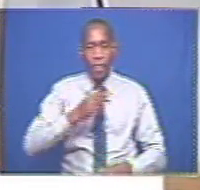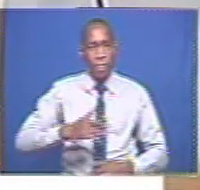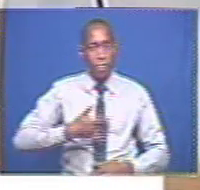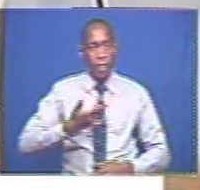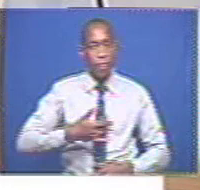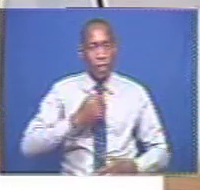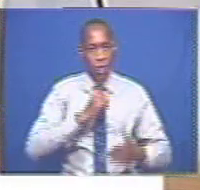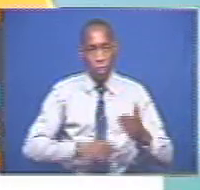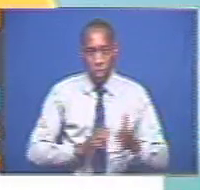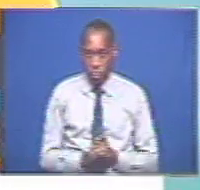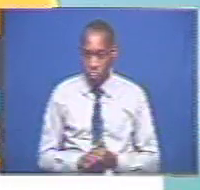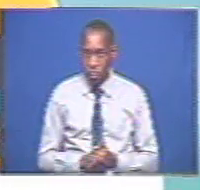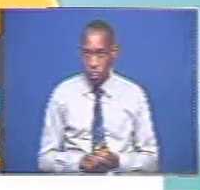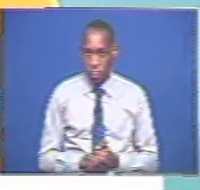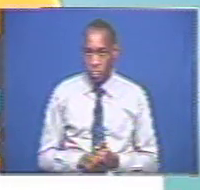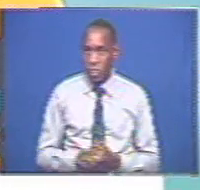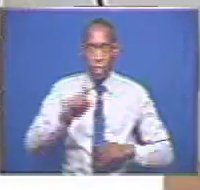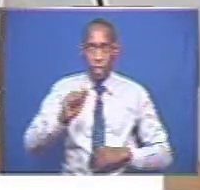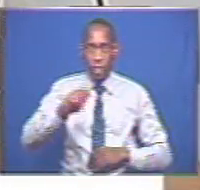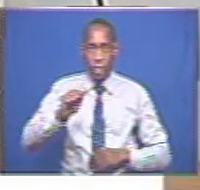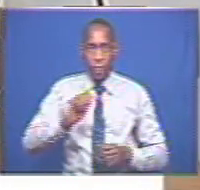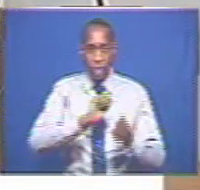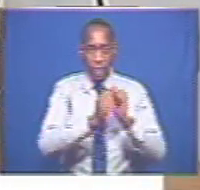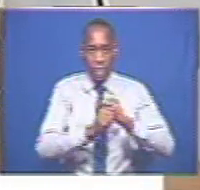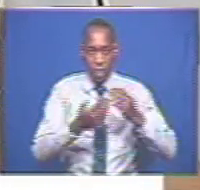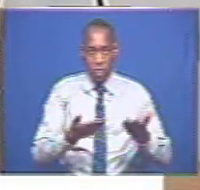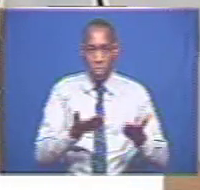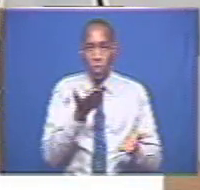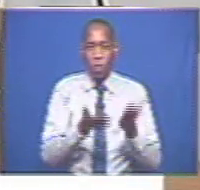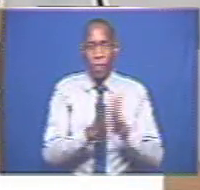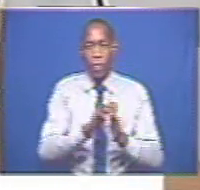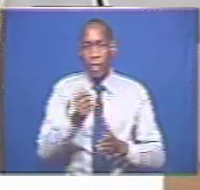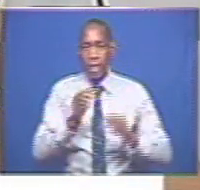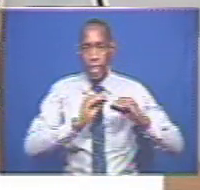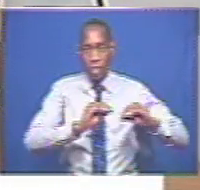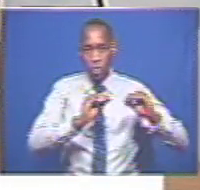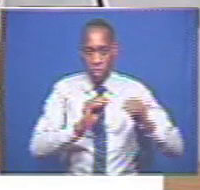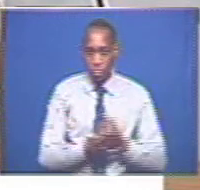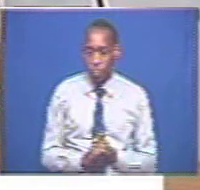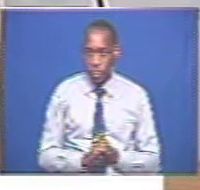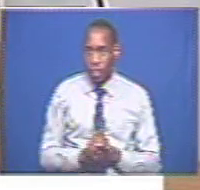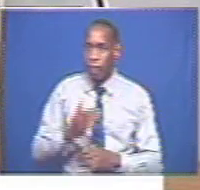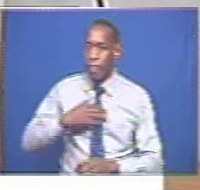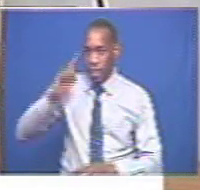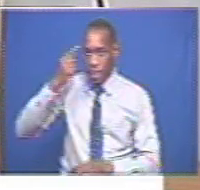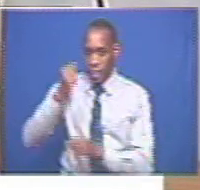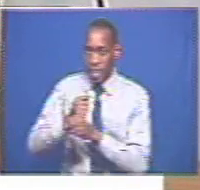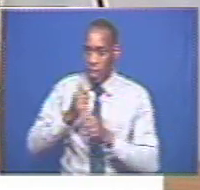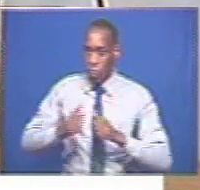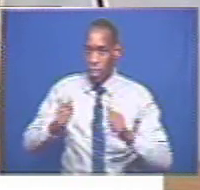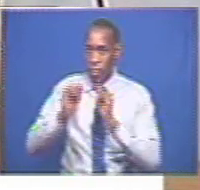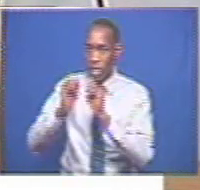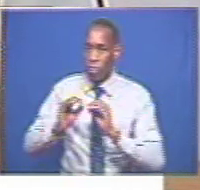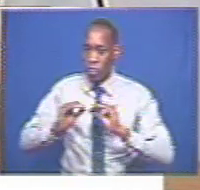much has the FC Leopards changed compared to when they had Kitambi? I think they have really done very well because Zapata's come in, I think,